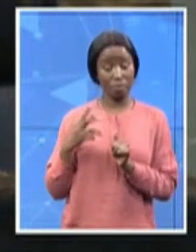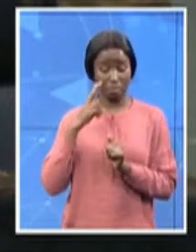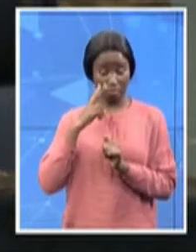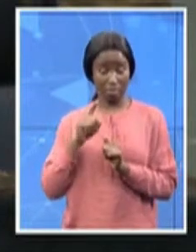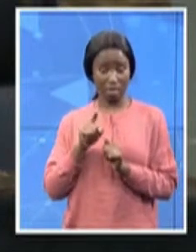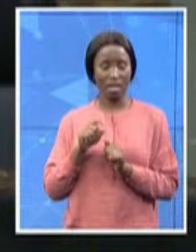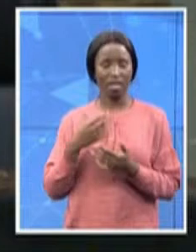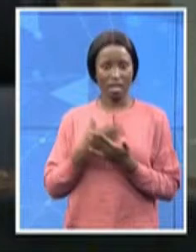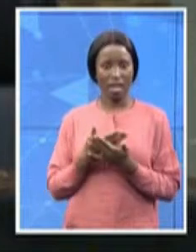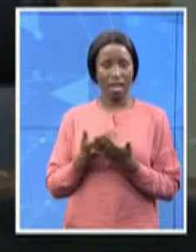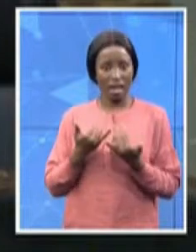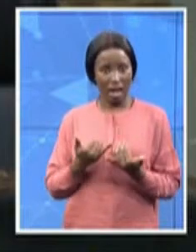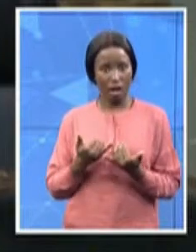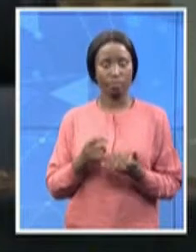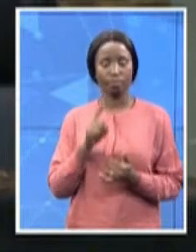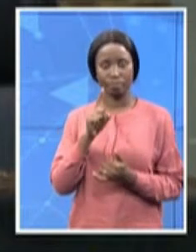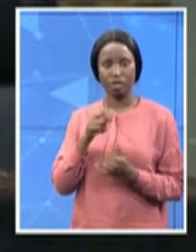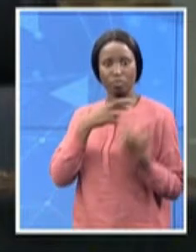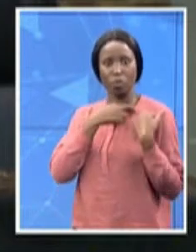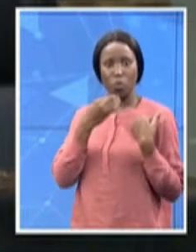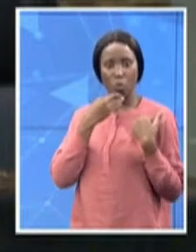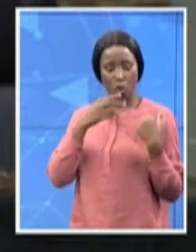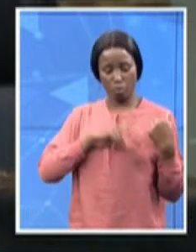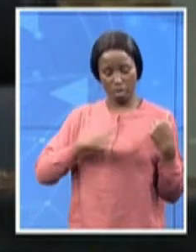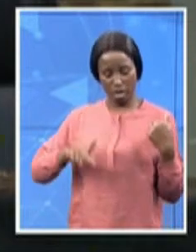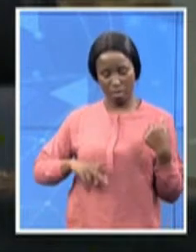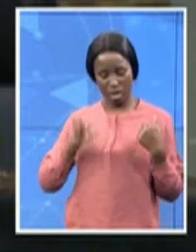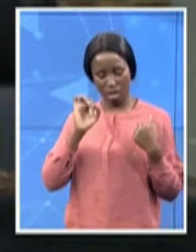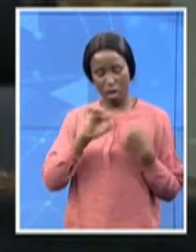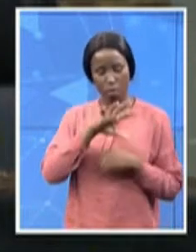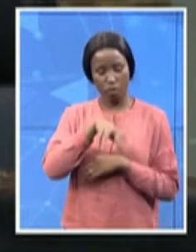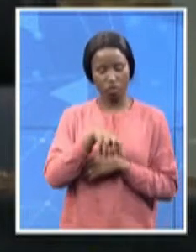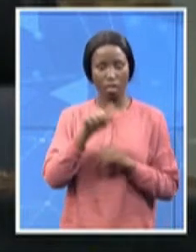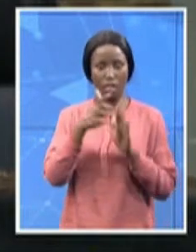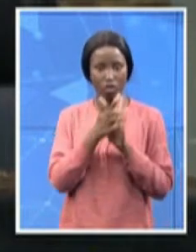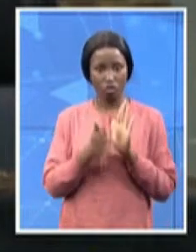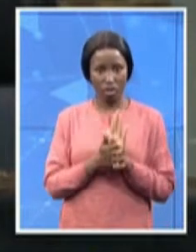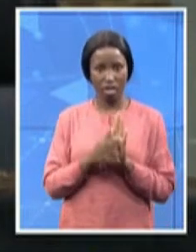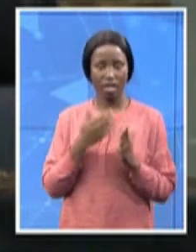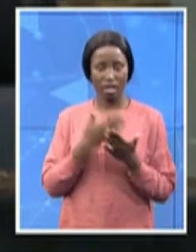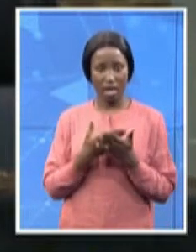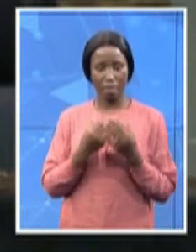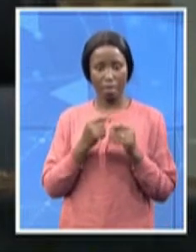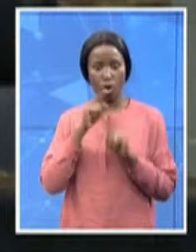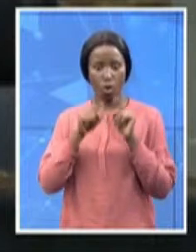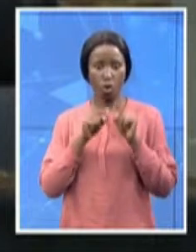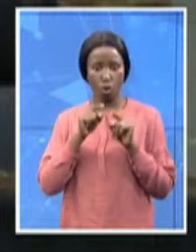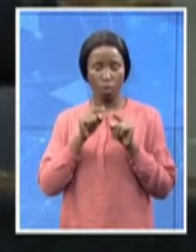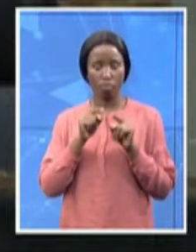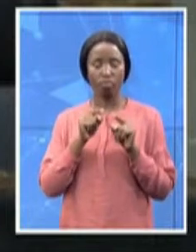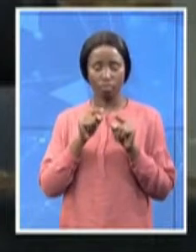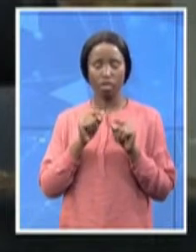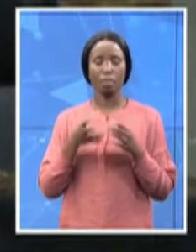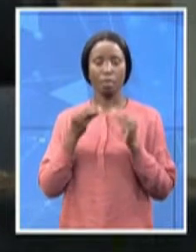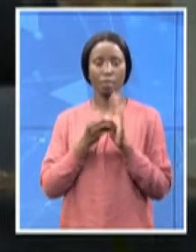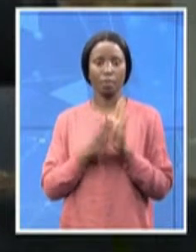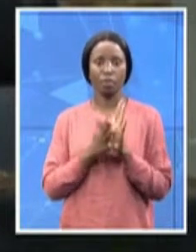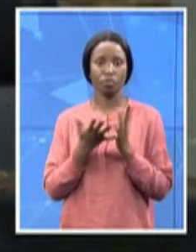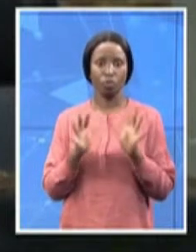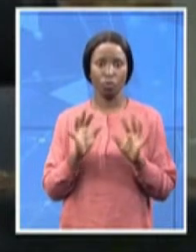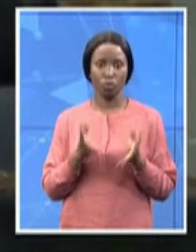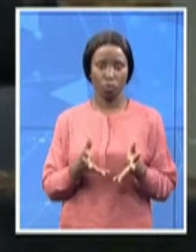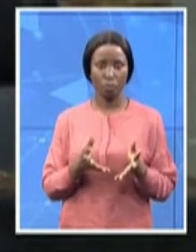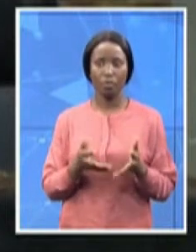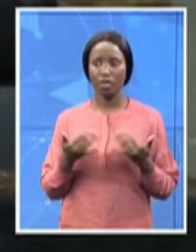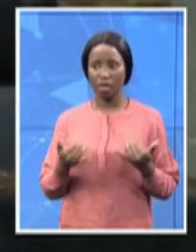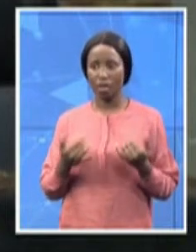Provincial Legislature may be the complainant. Section 4 requires that the complaint must be in writing